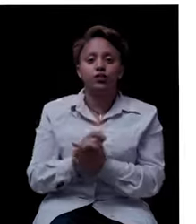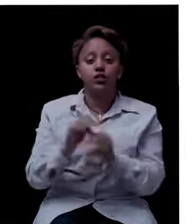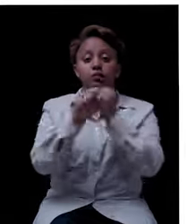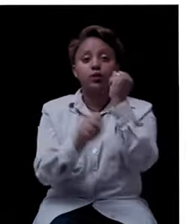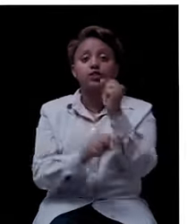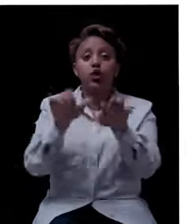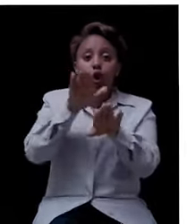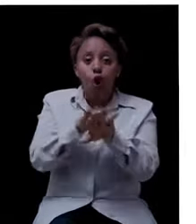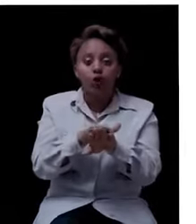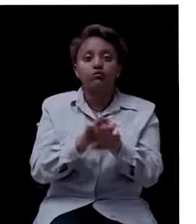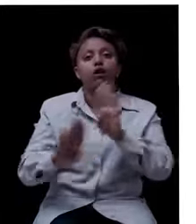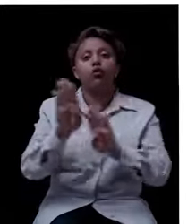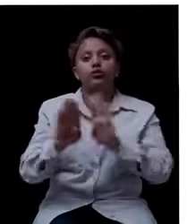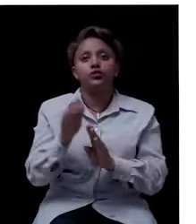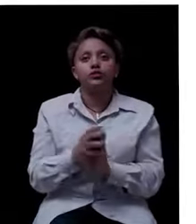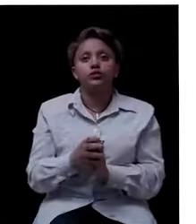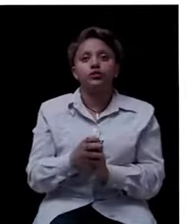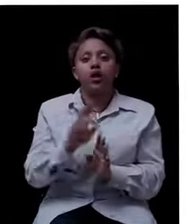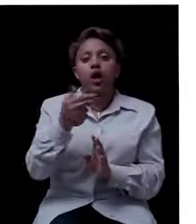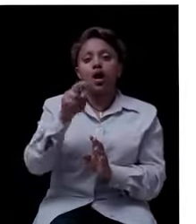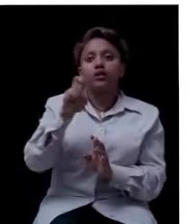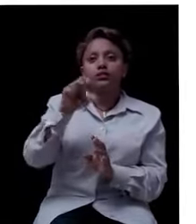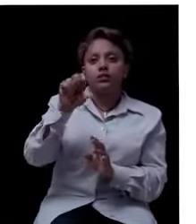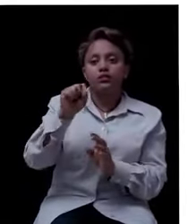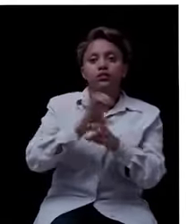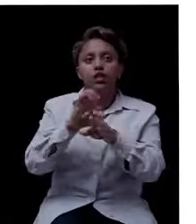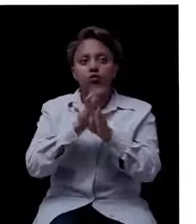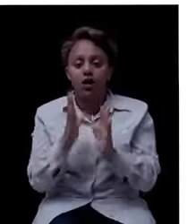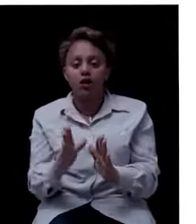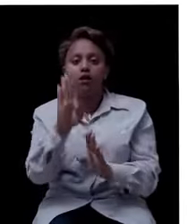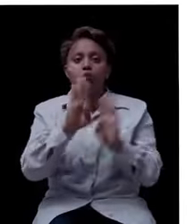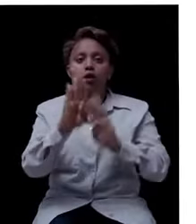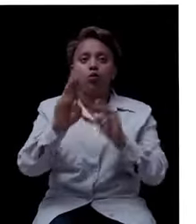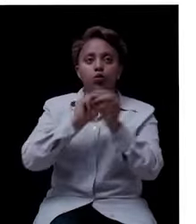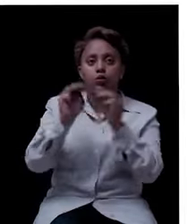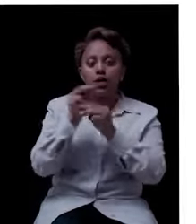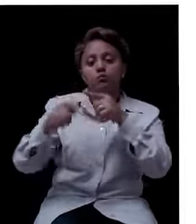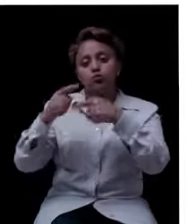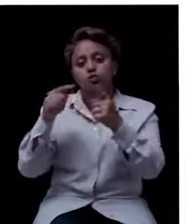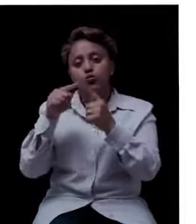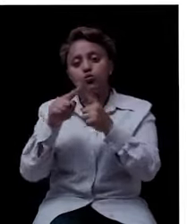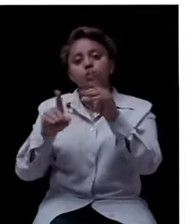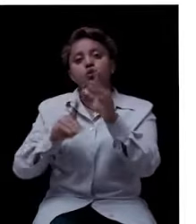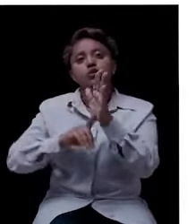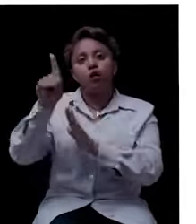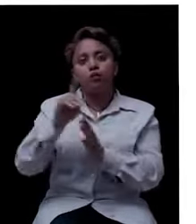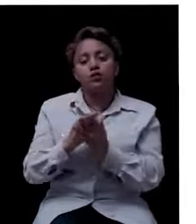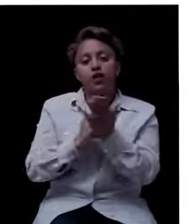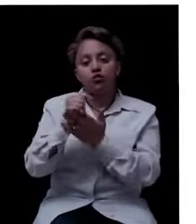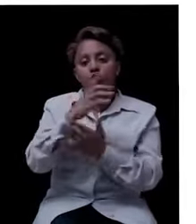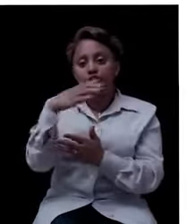is a technology based on biology that harnesses cellular and biomolecular processes in order to